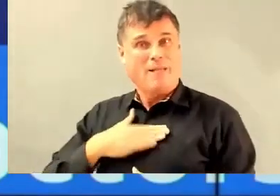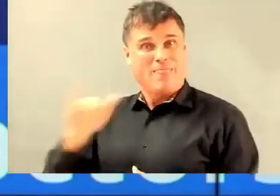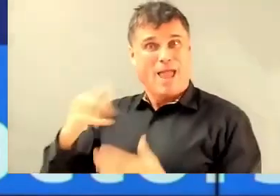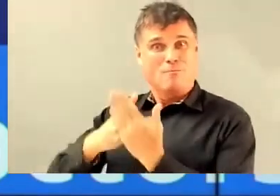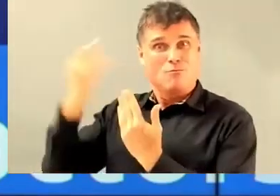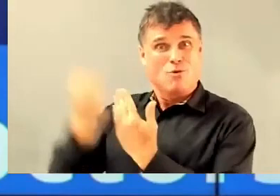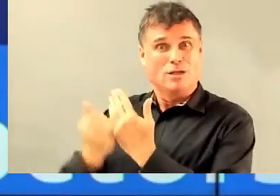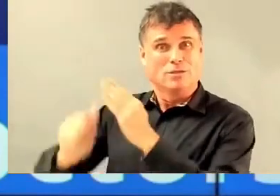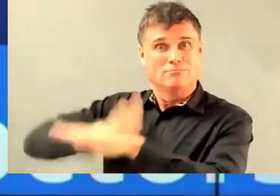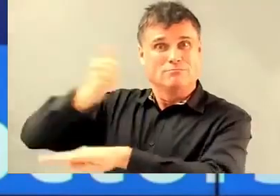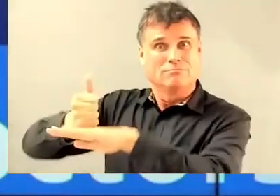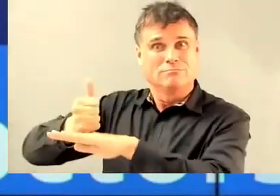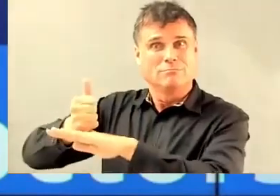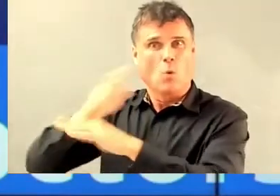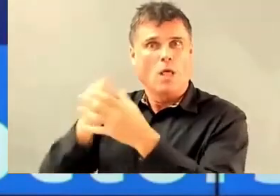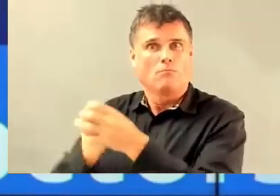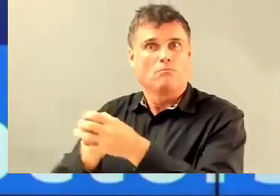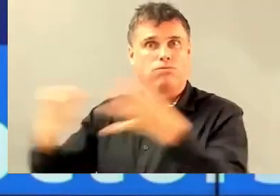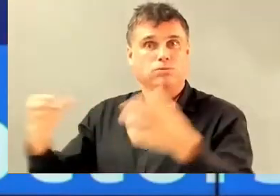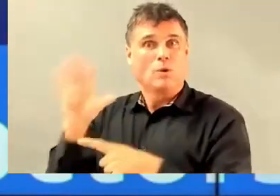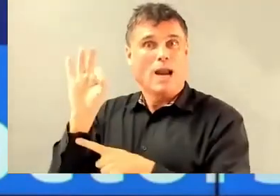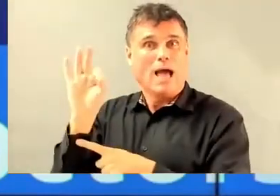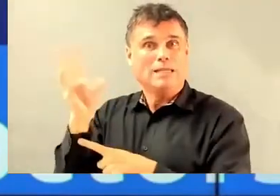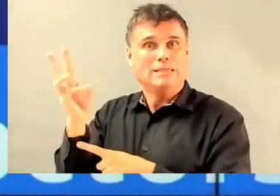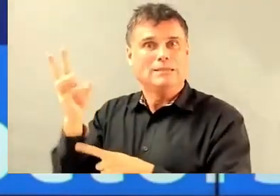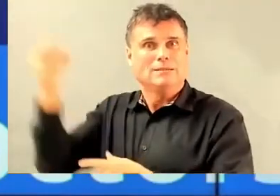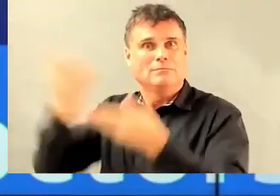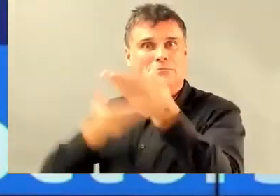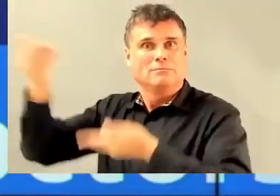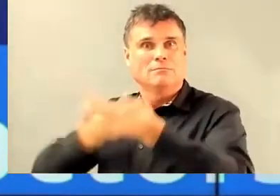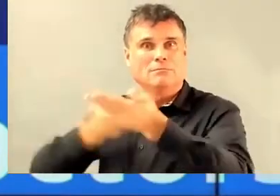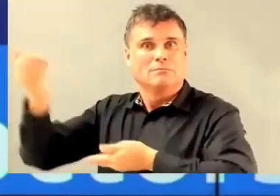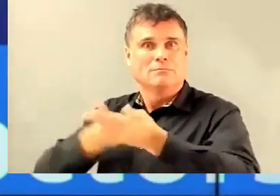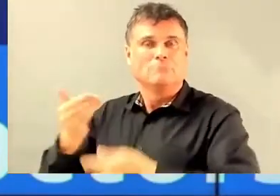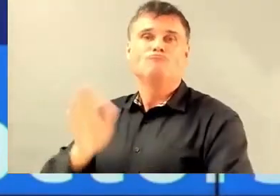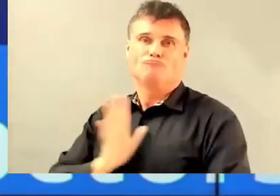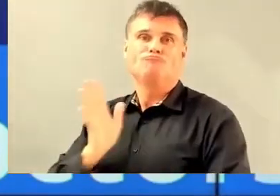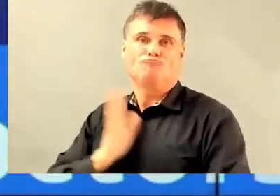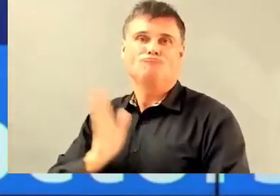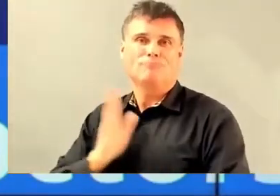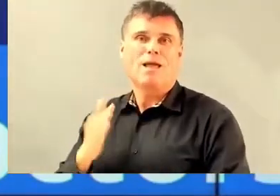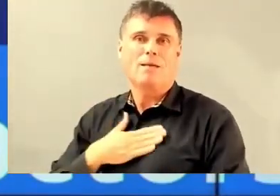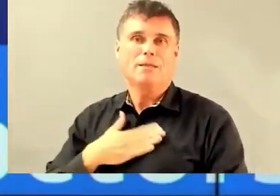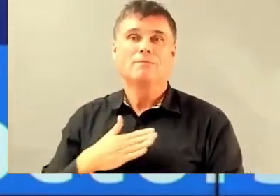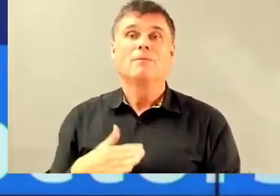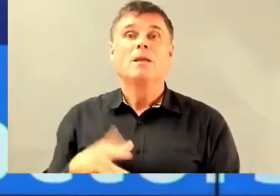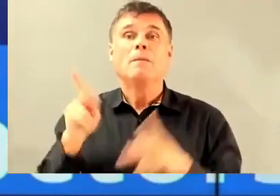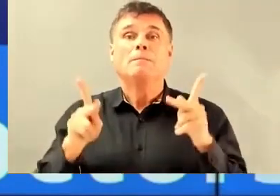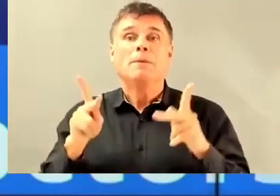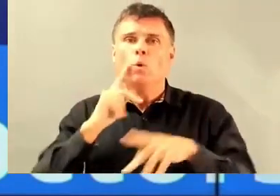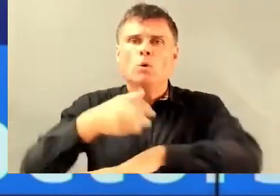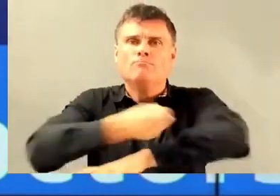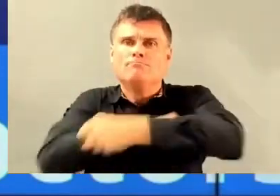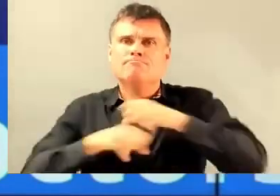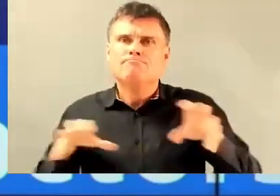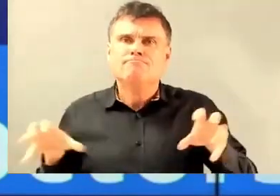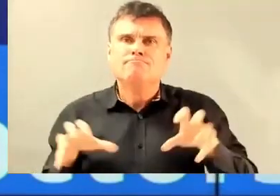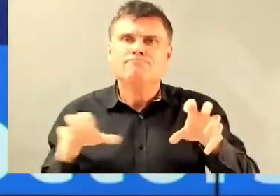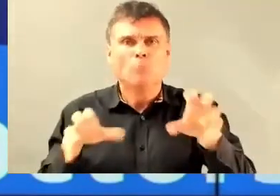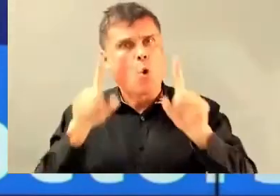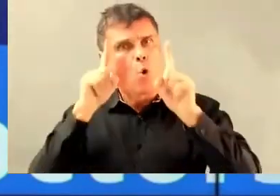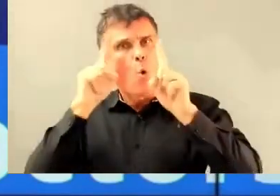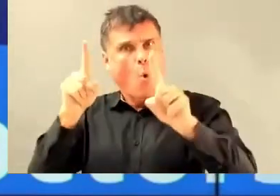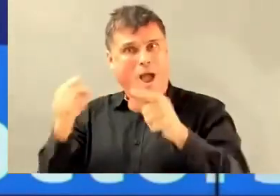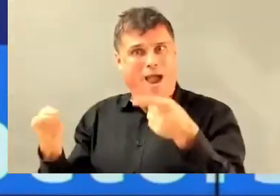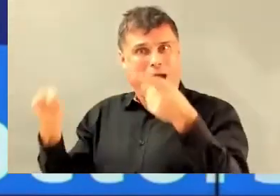myself. Thank you to everyone that made this happen. This is great news for doctors like me and patients alike.